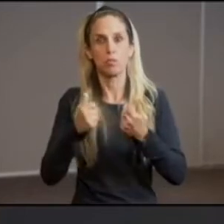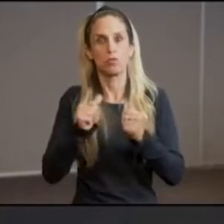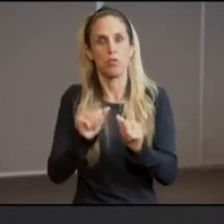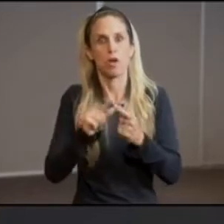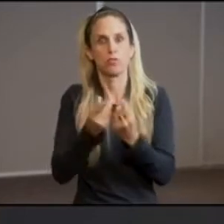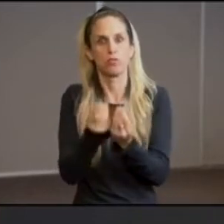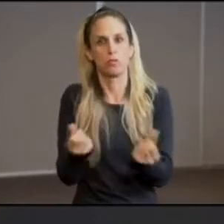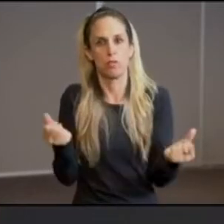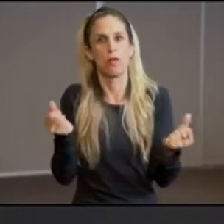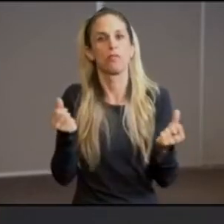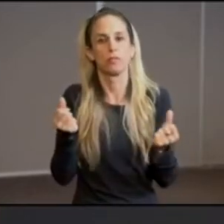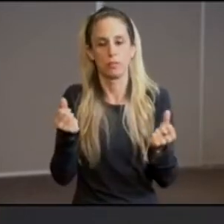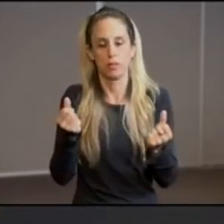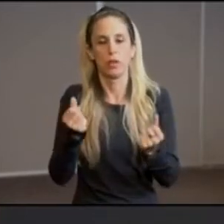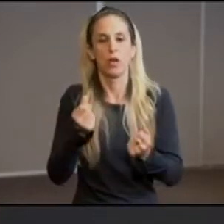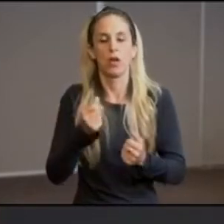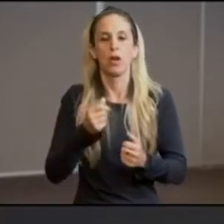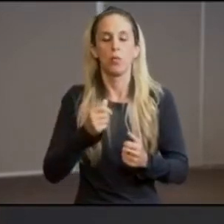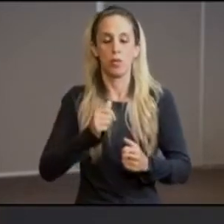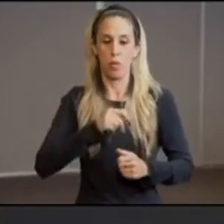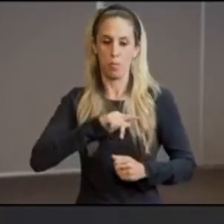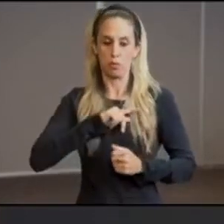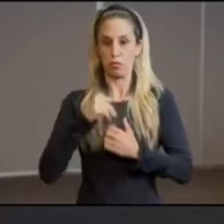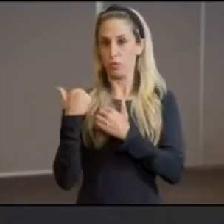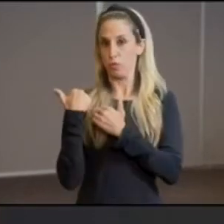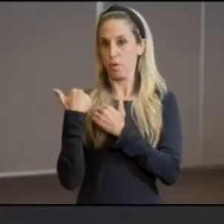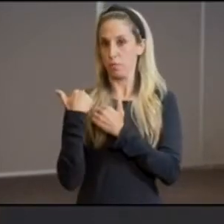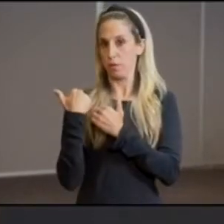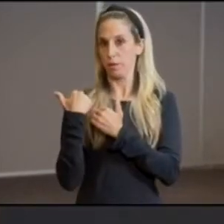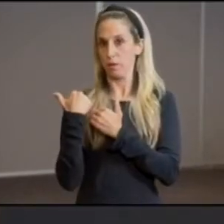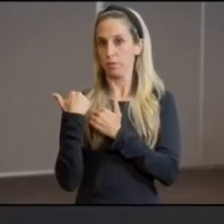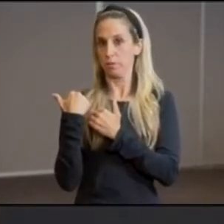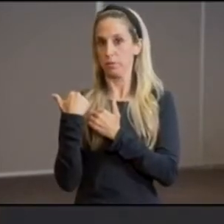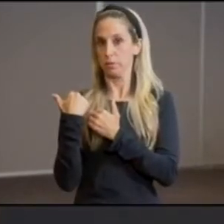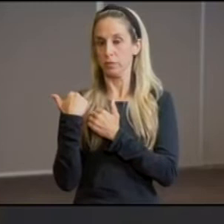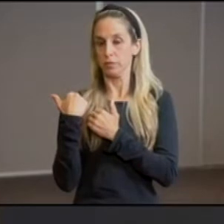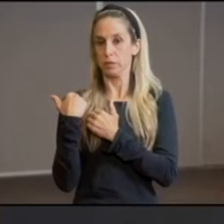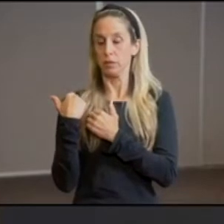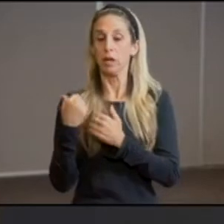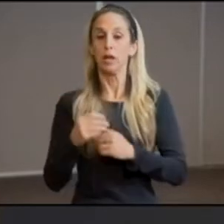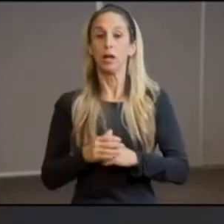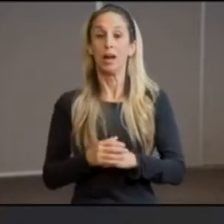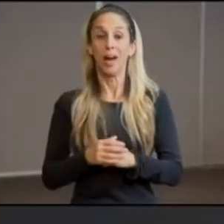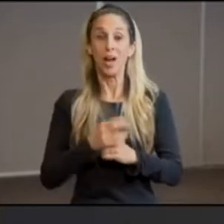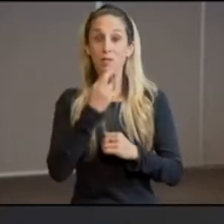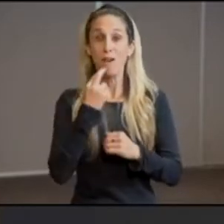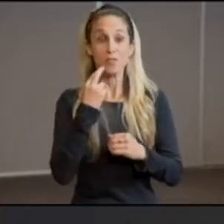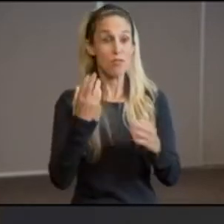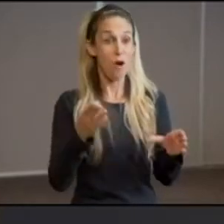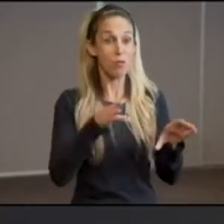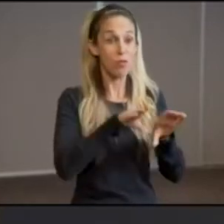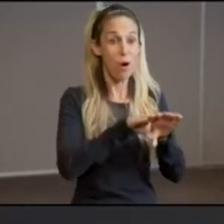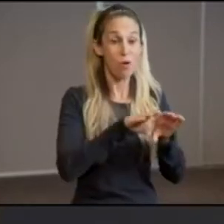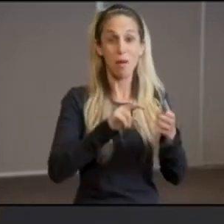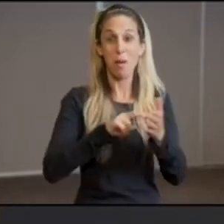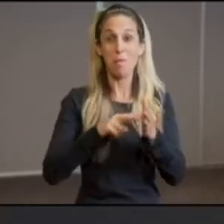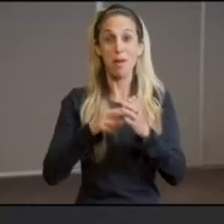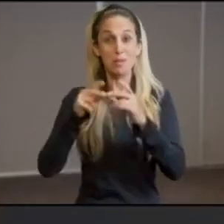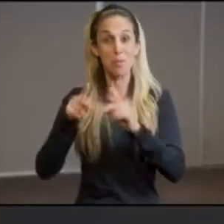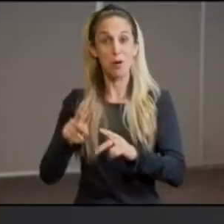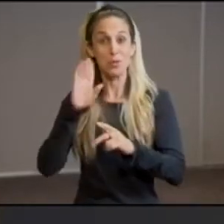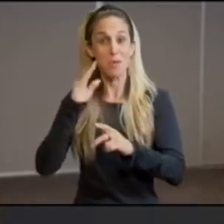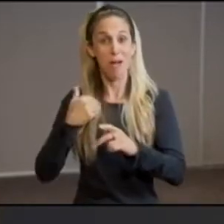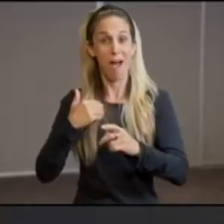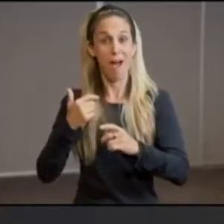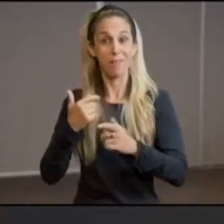to resolve with personal responsibility. Obviously, closing a restaurant doesn't stop somebody from having a